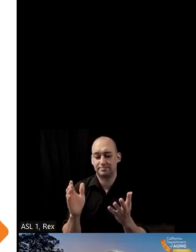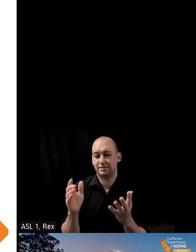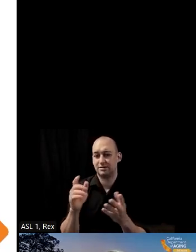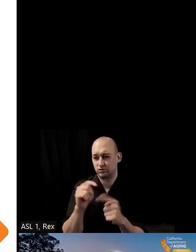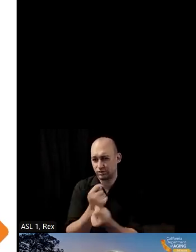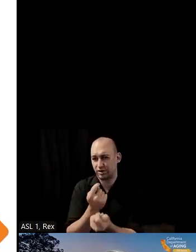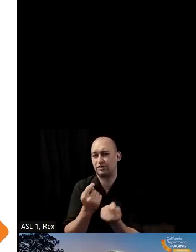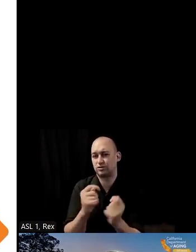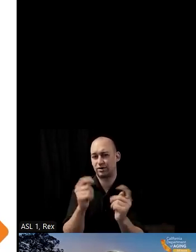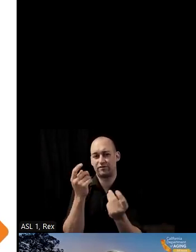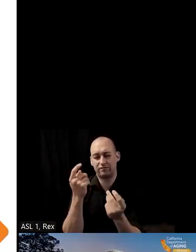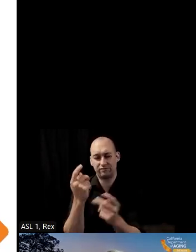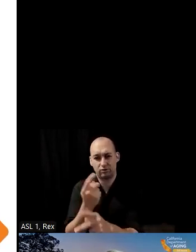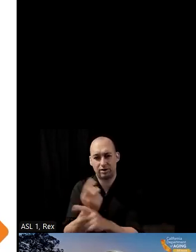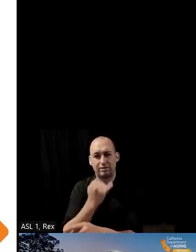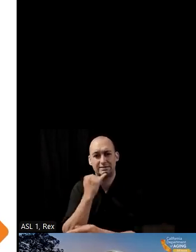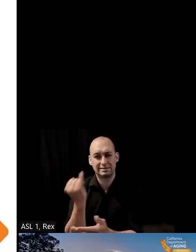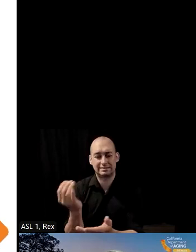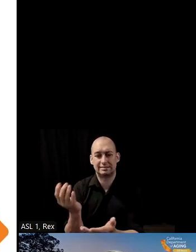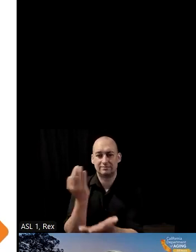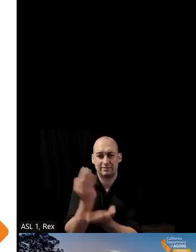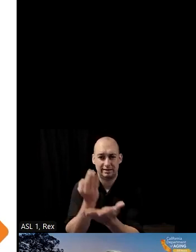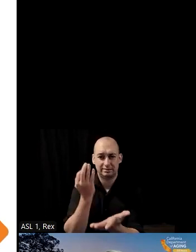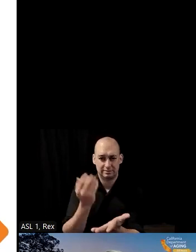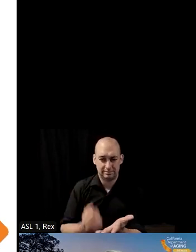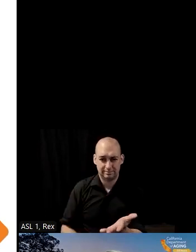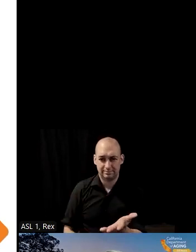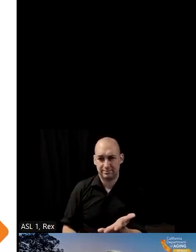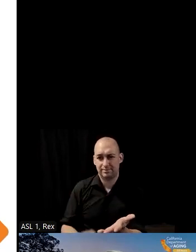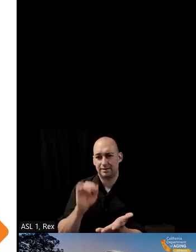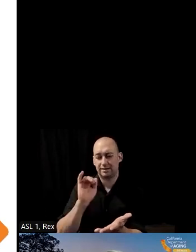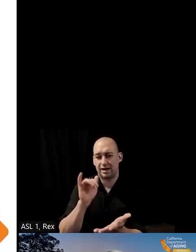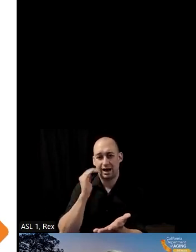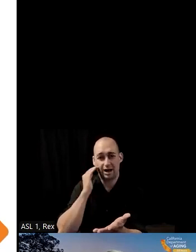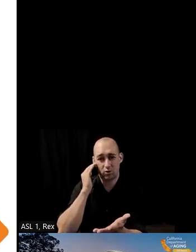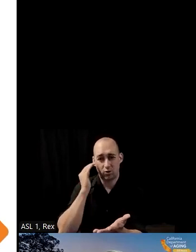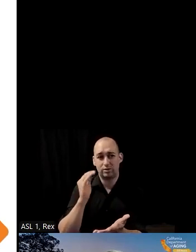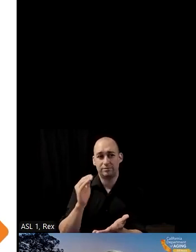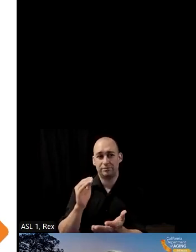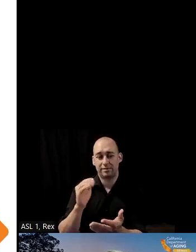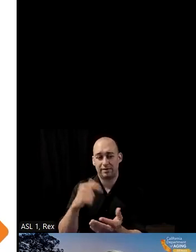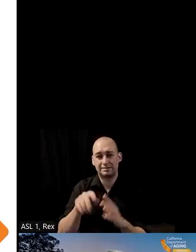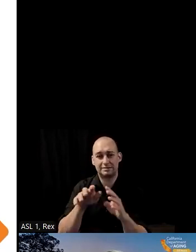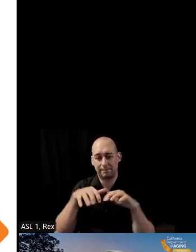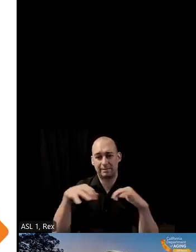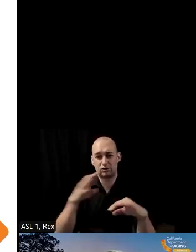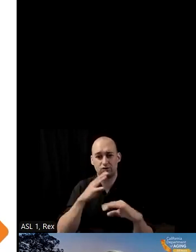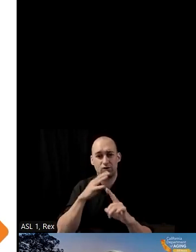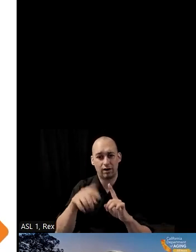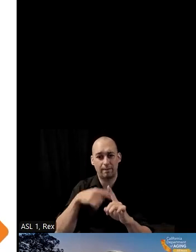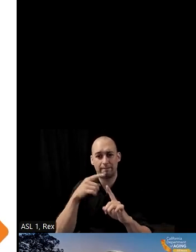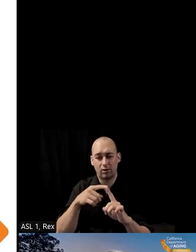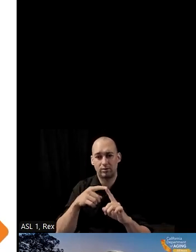out how to address is that of financing. I know this committee has talked a lot about the